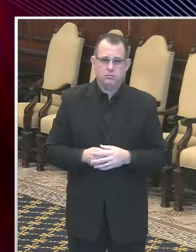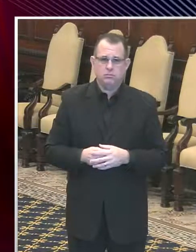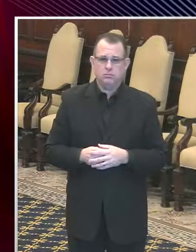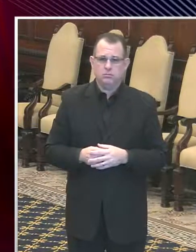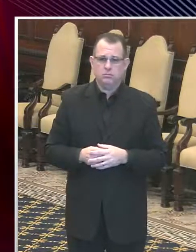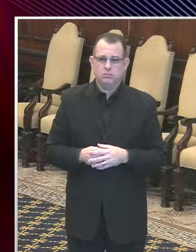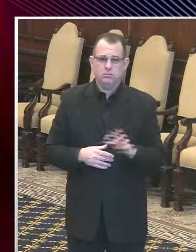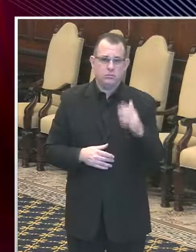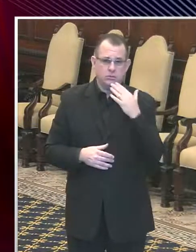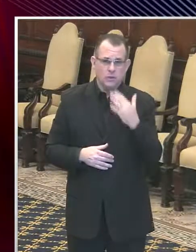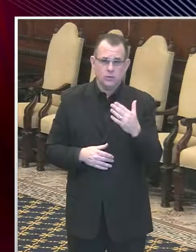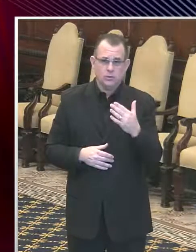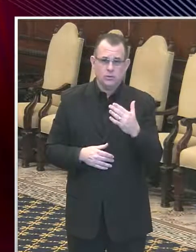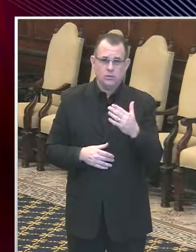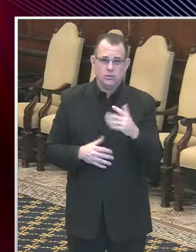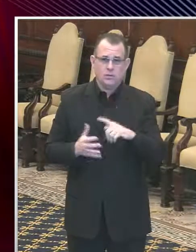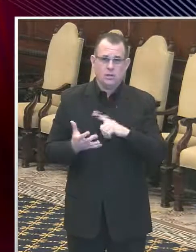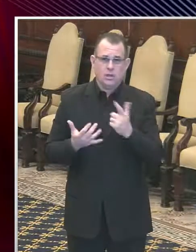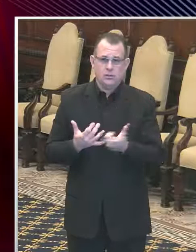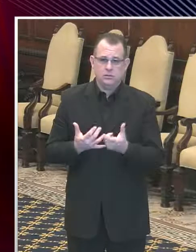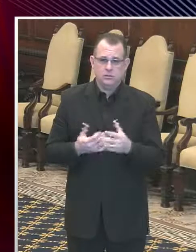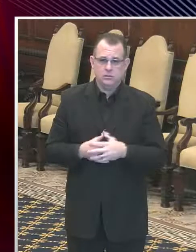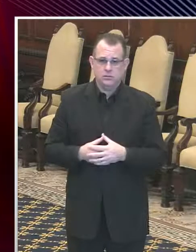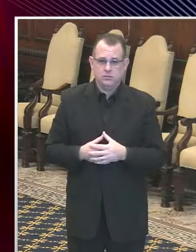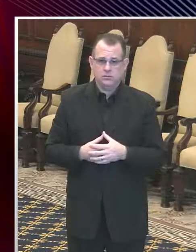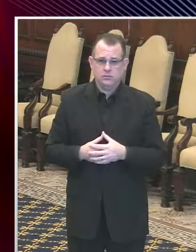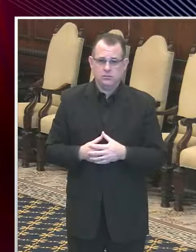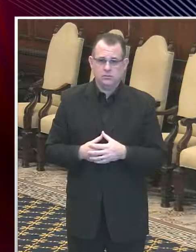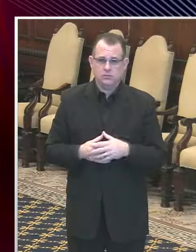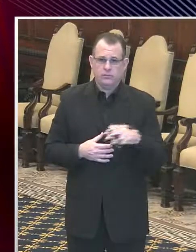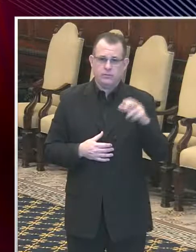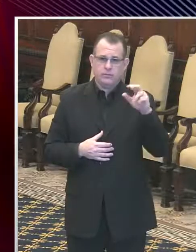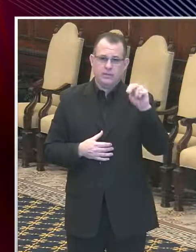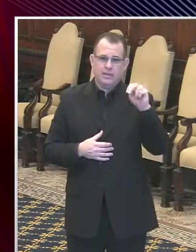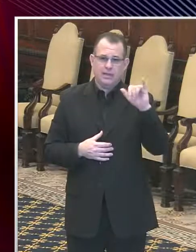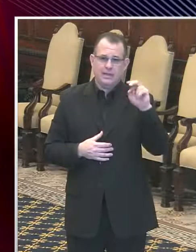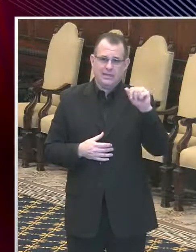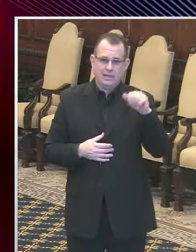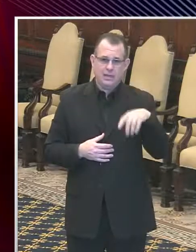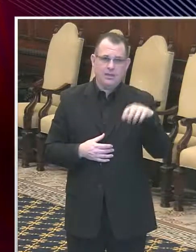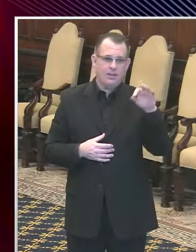Martin. We're going to go back to Nina Feldman. Nina.